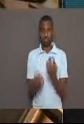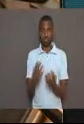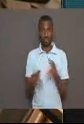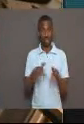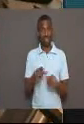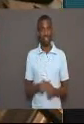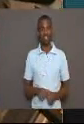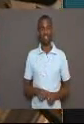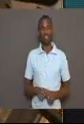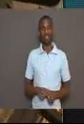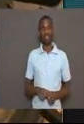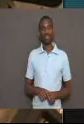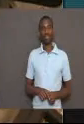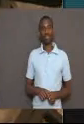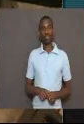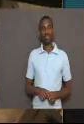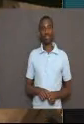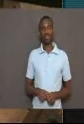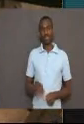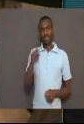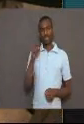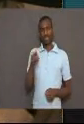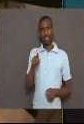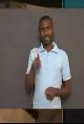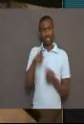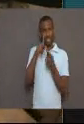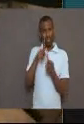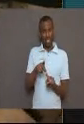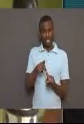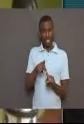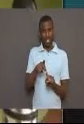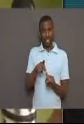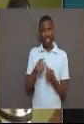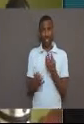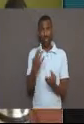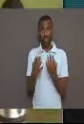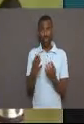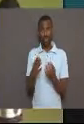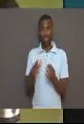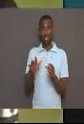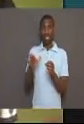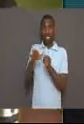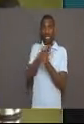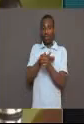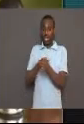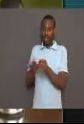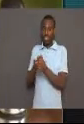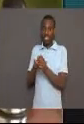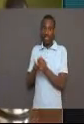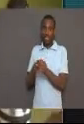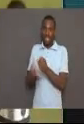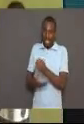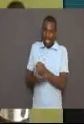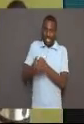Because the lid of a pressure cooker is sealed, it does not allow any